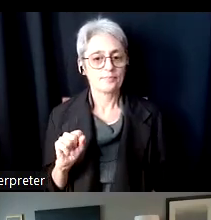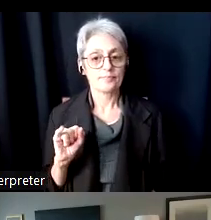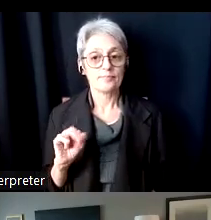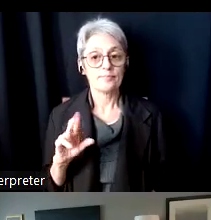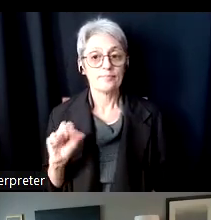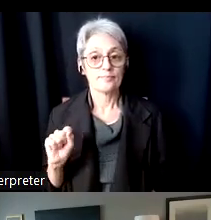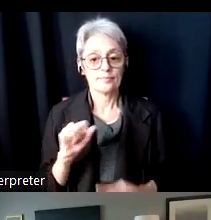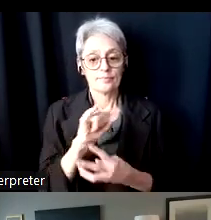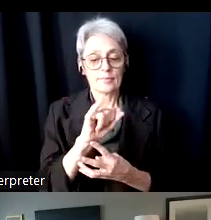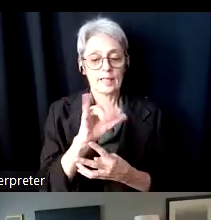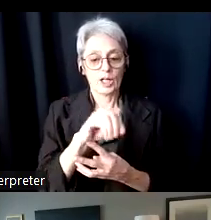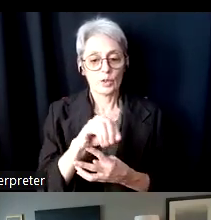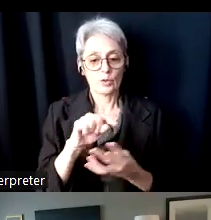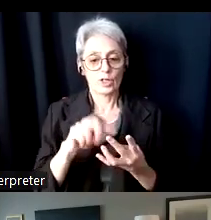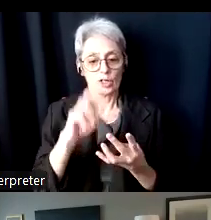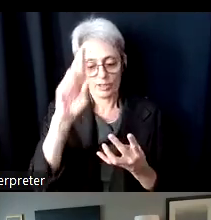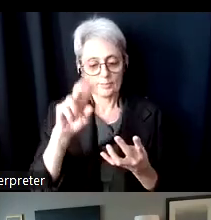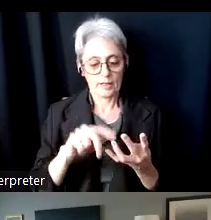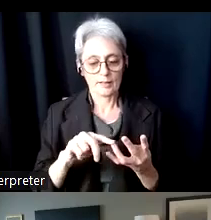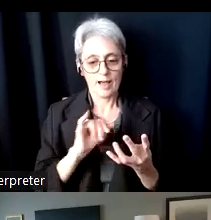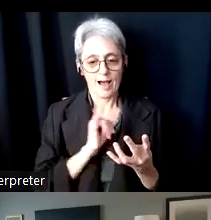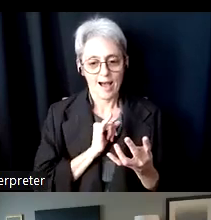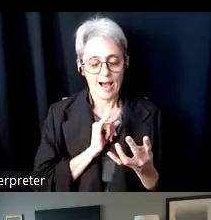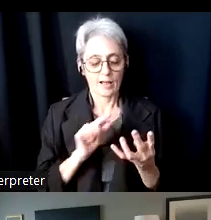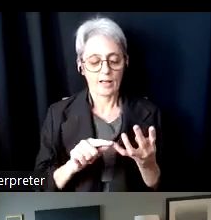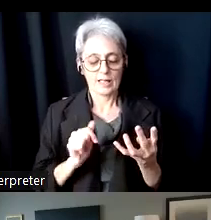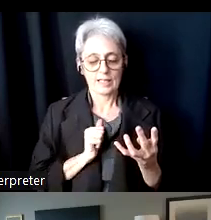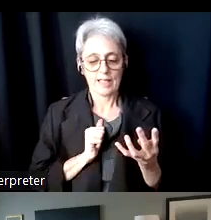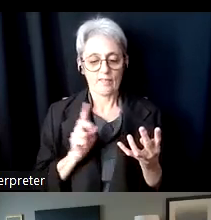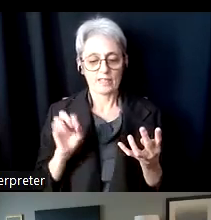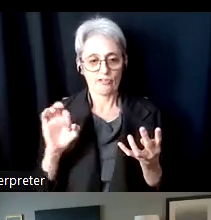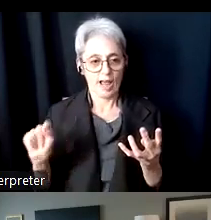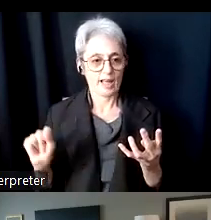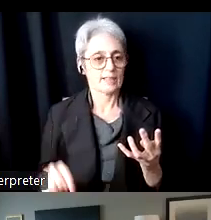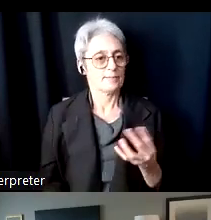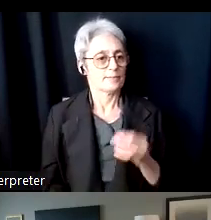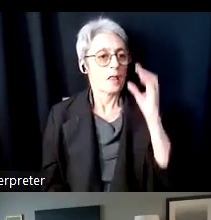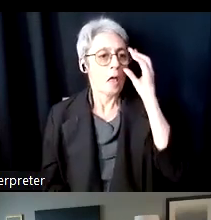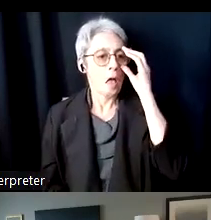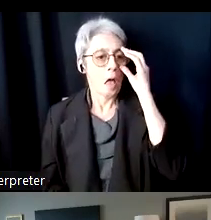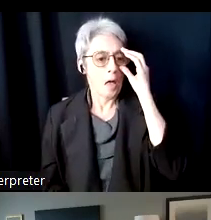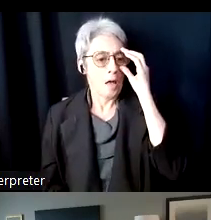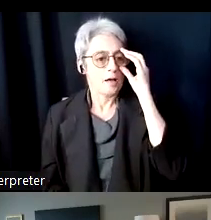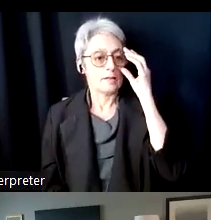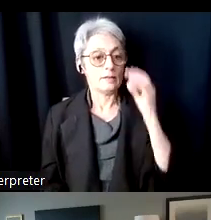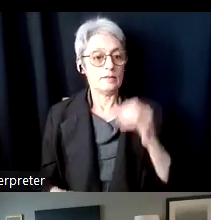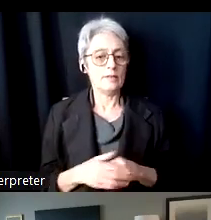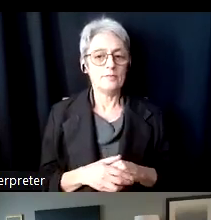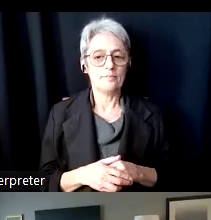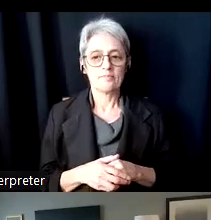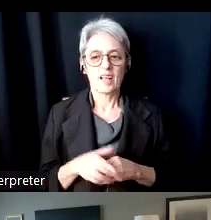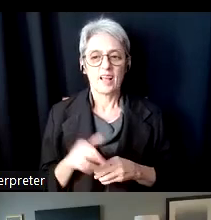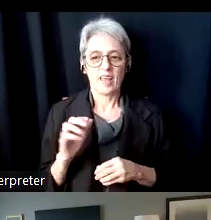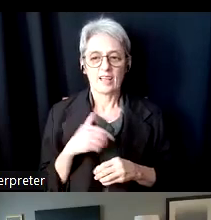for Include, Respect, I Self-Direct, and this is our self-direction program in Wisconsin. We have